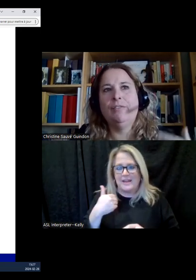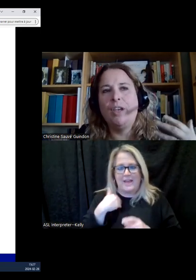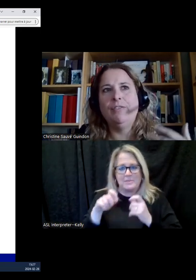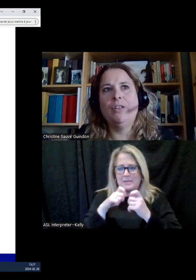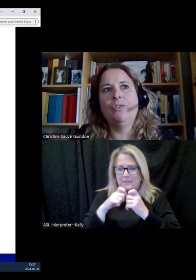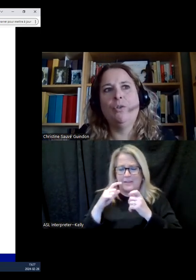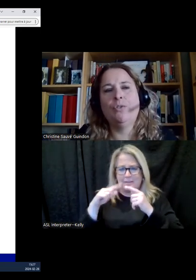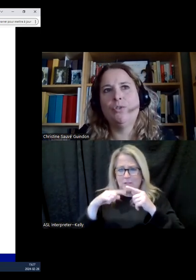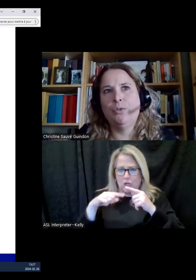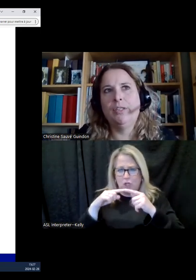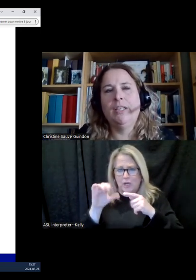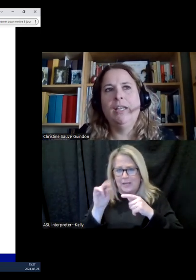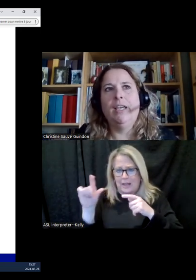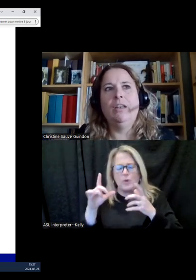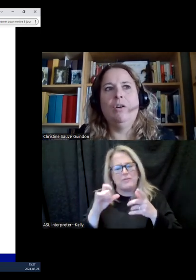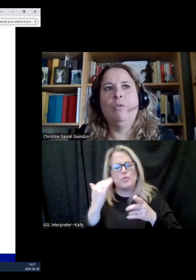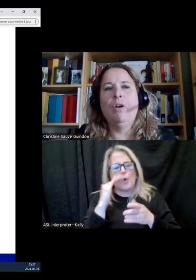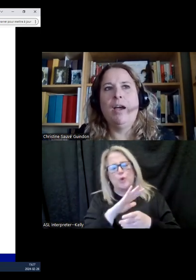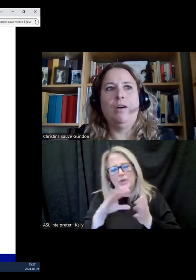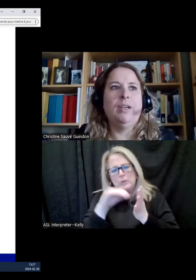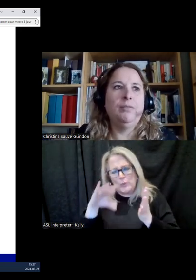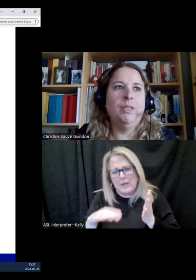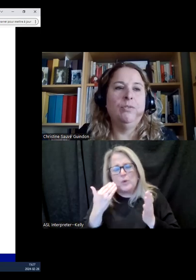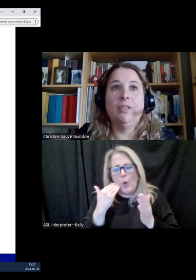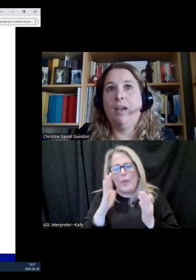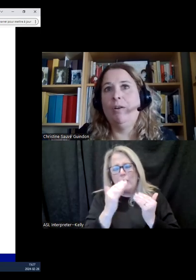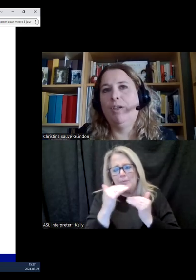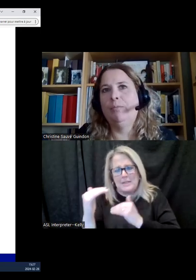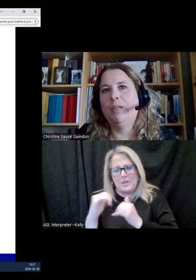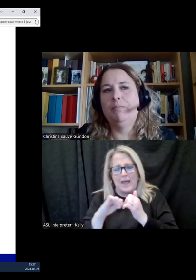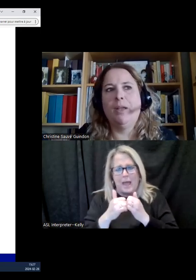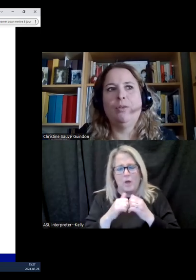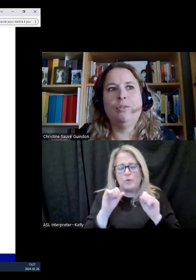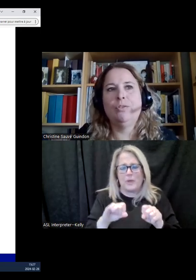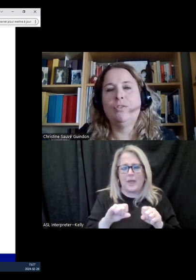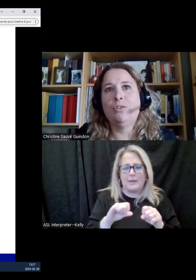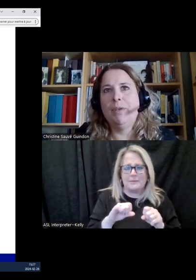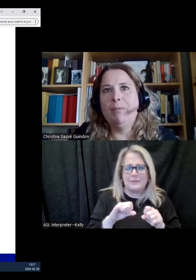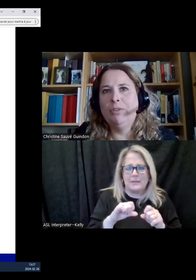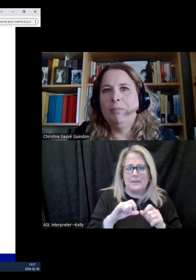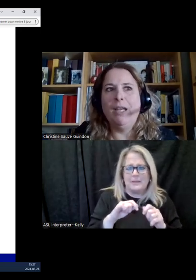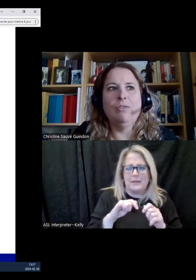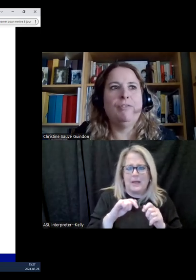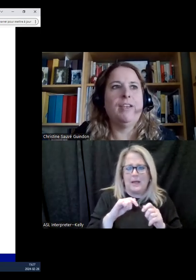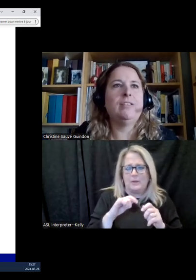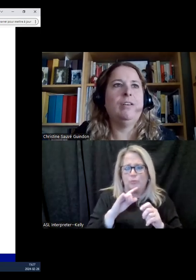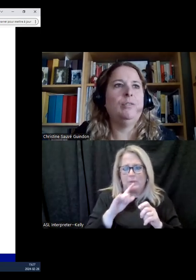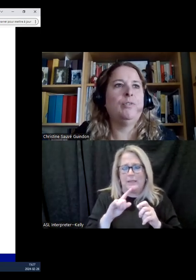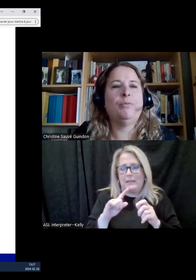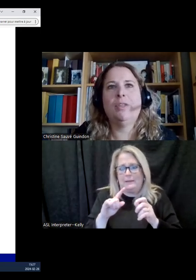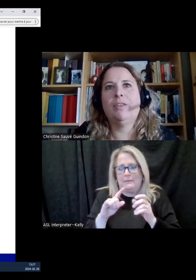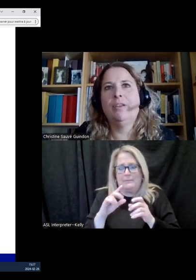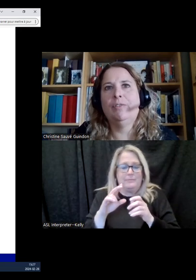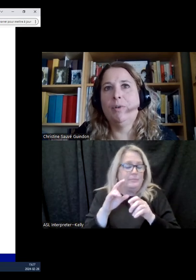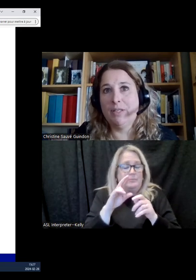this stuff. You have to know your student and know how it could be used and how it can be better used to be able to paint your face all